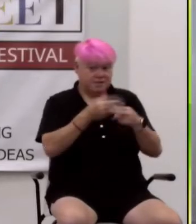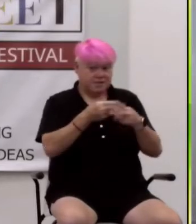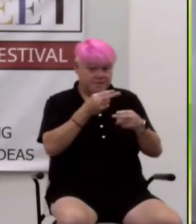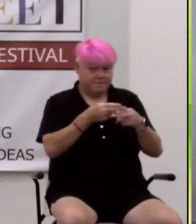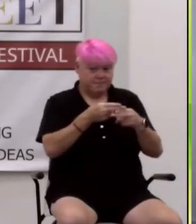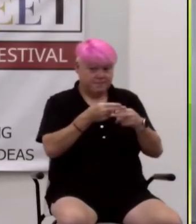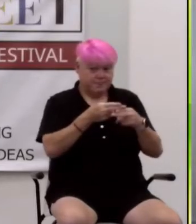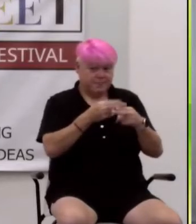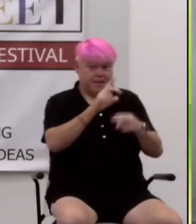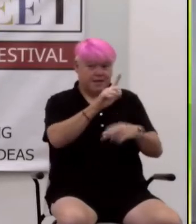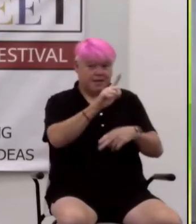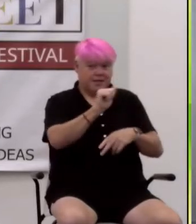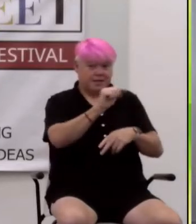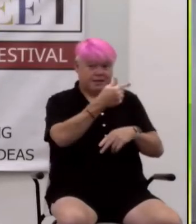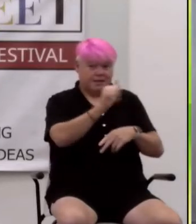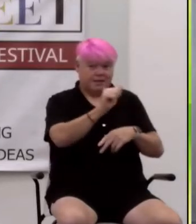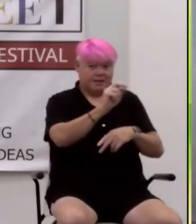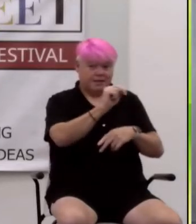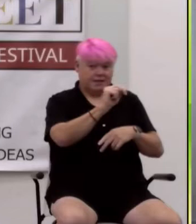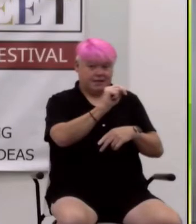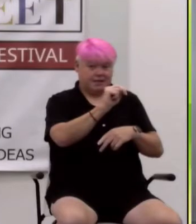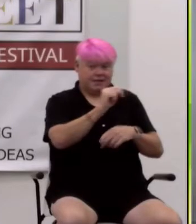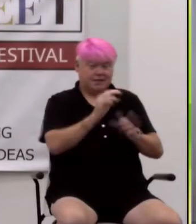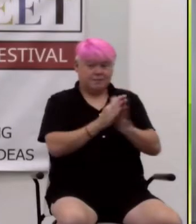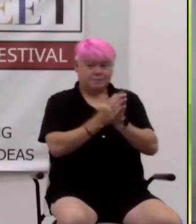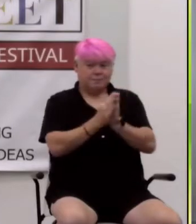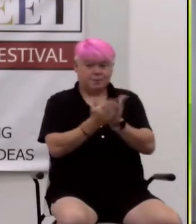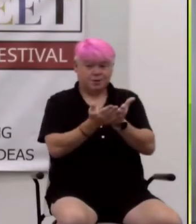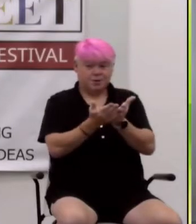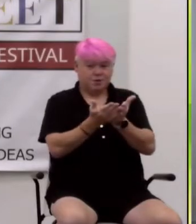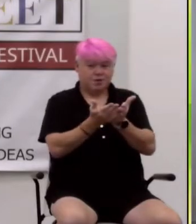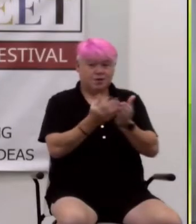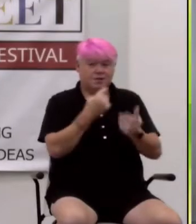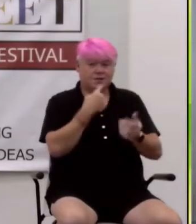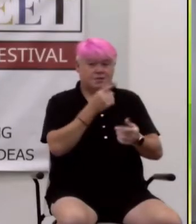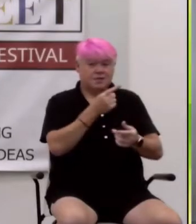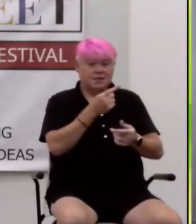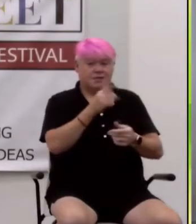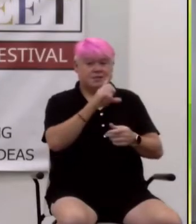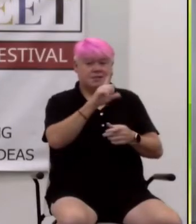was Lagan. In the book, I refer to it as Lagan,